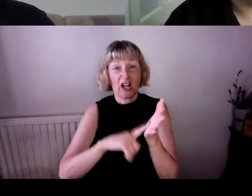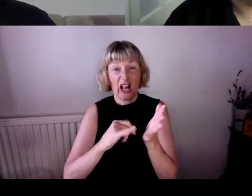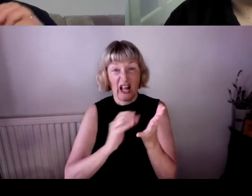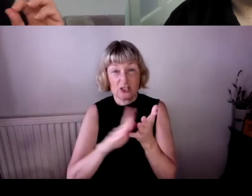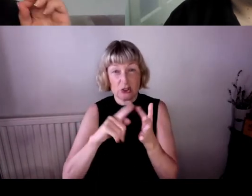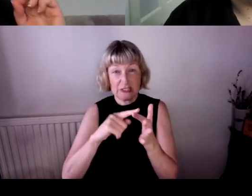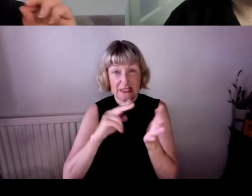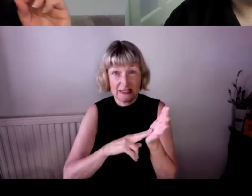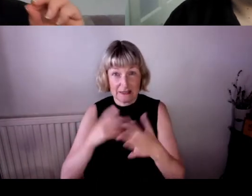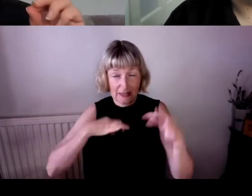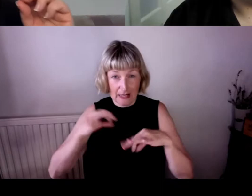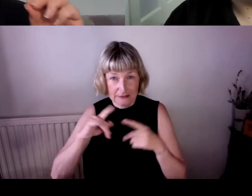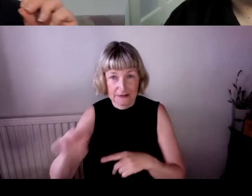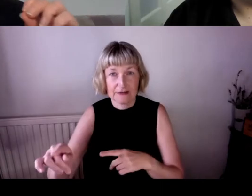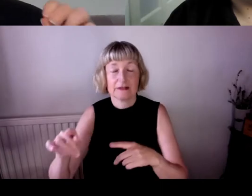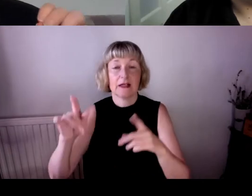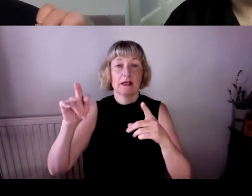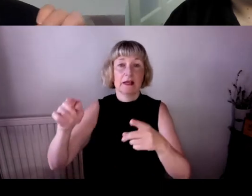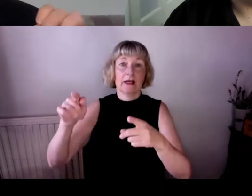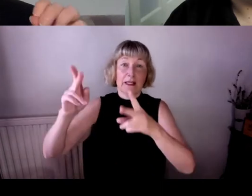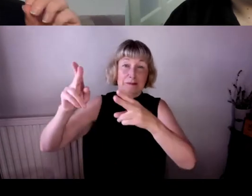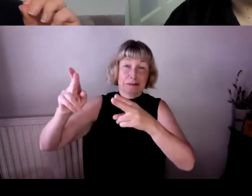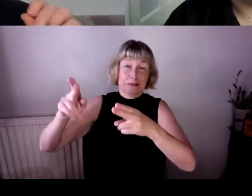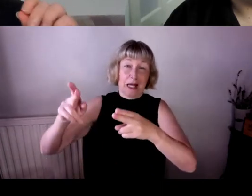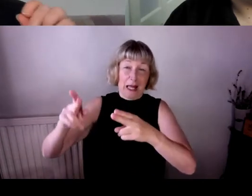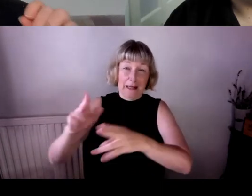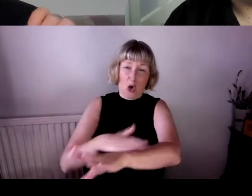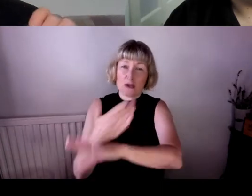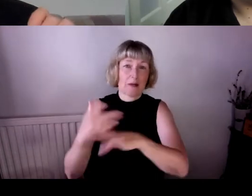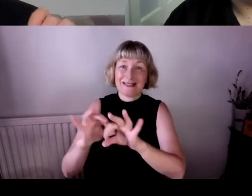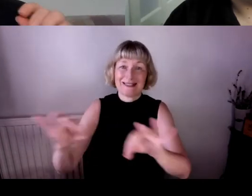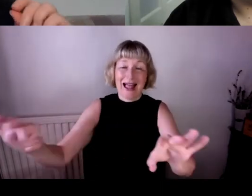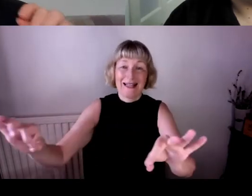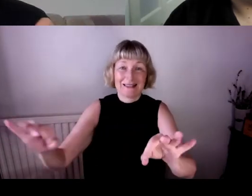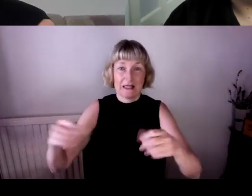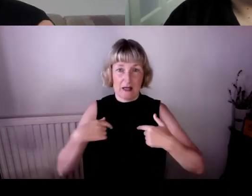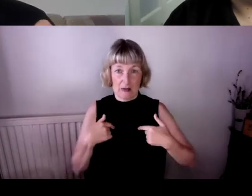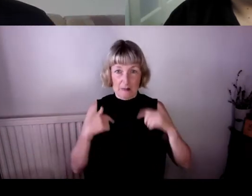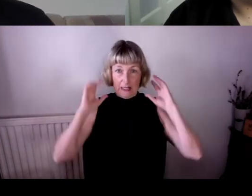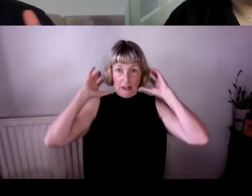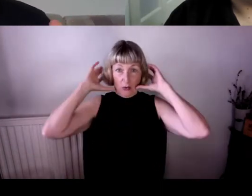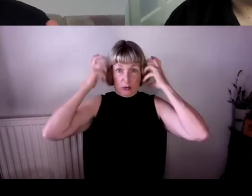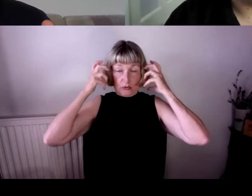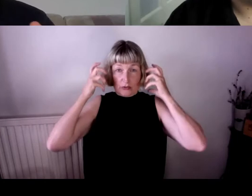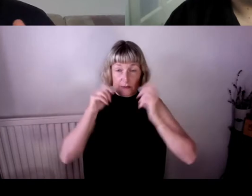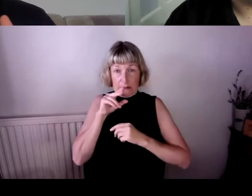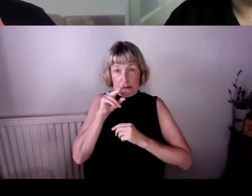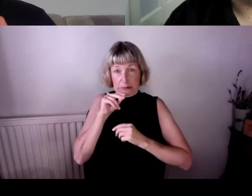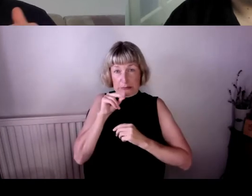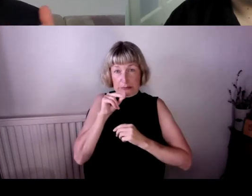turned up full. He heard everything of that death scene, every single word of it. Bulletproof man, carried